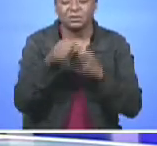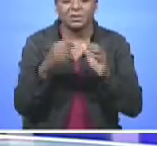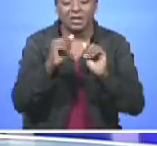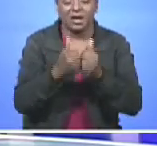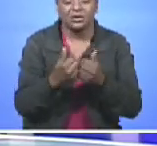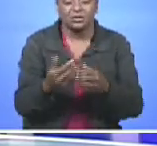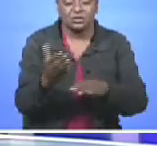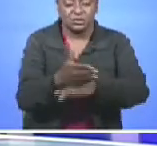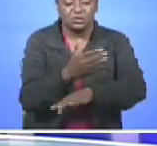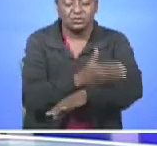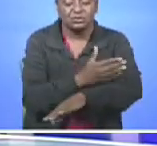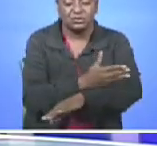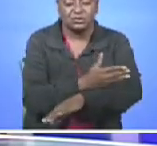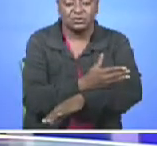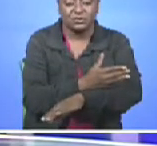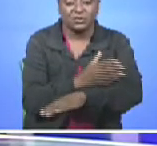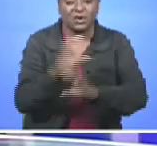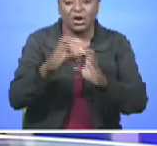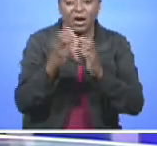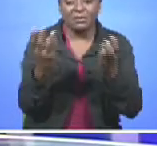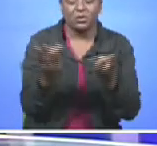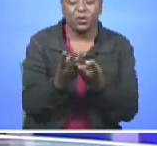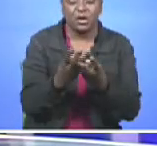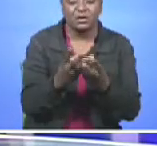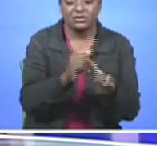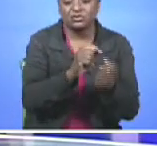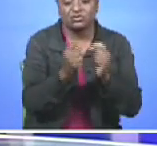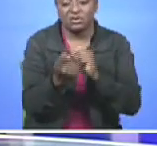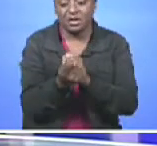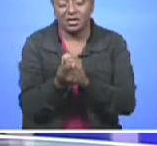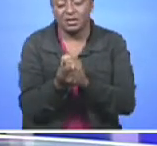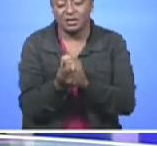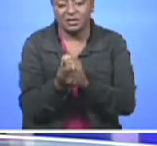trade and to develop strategic business partnerships among member countries.